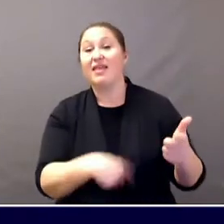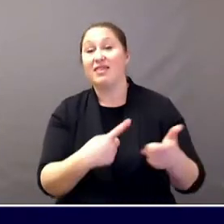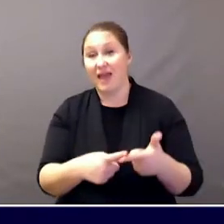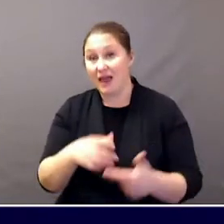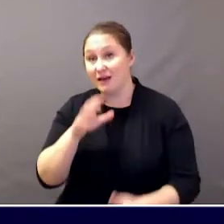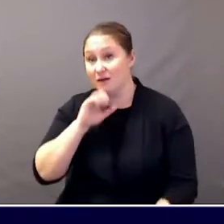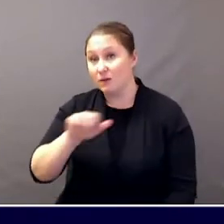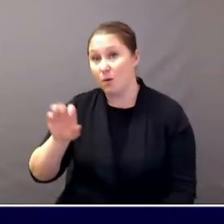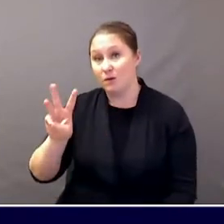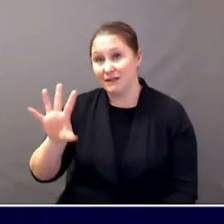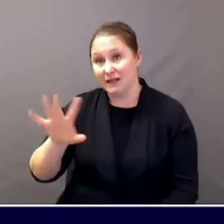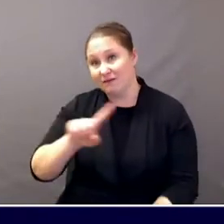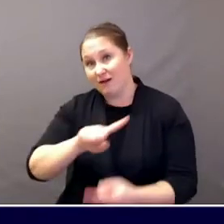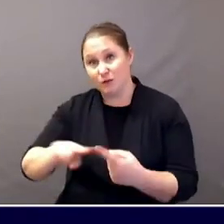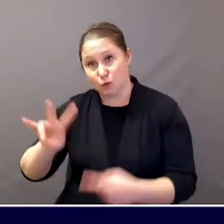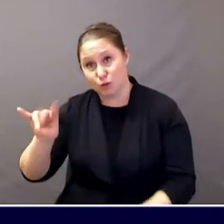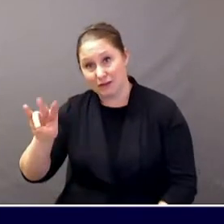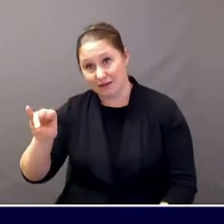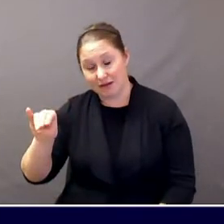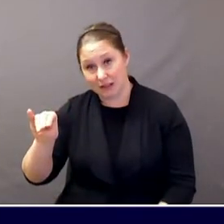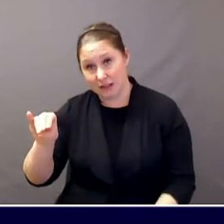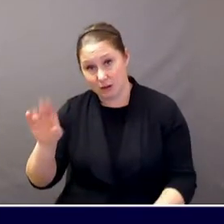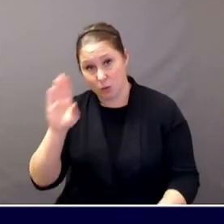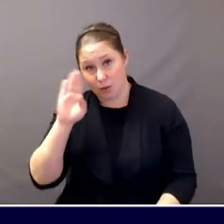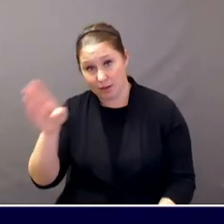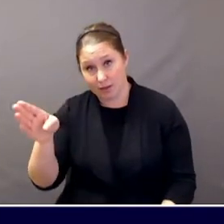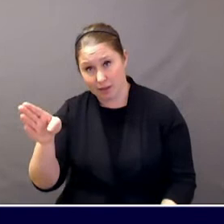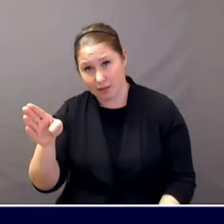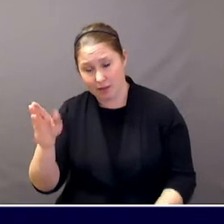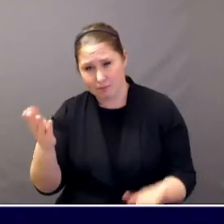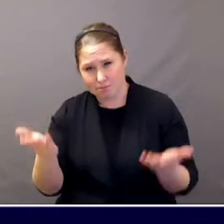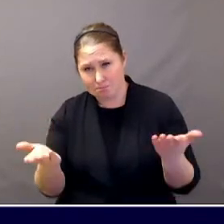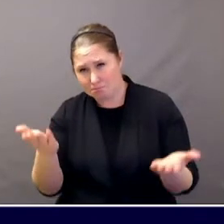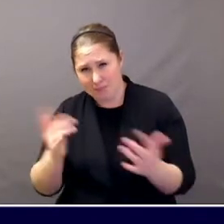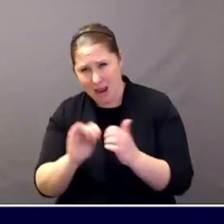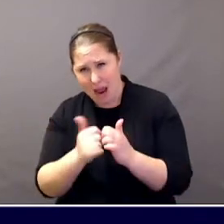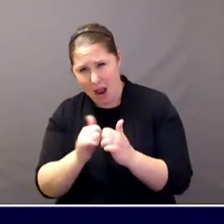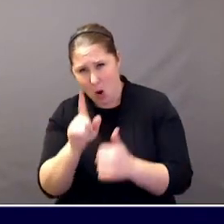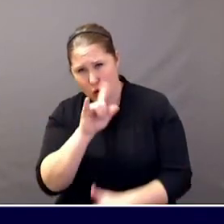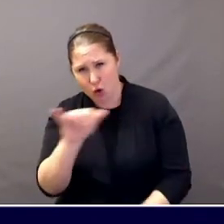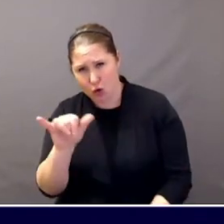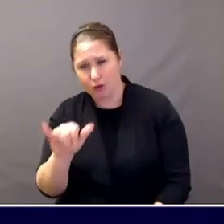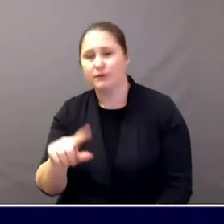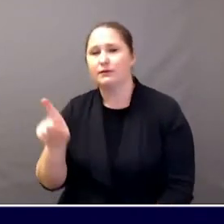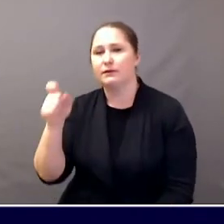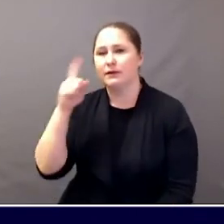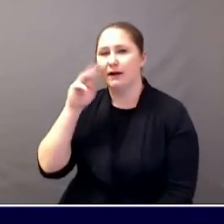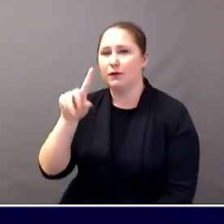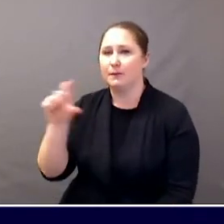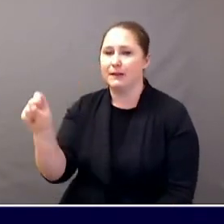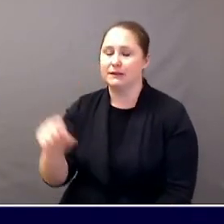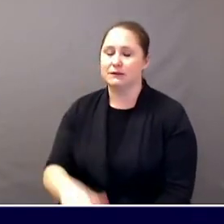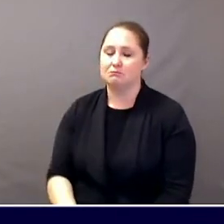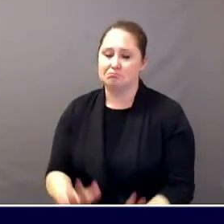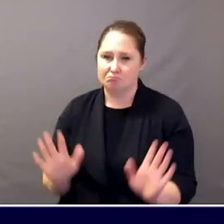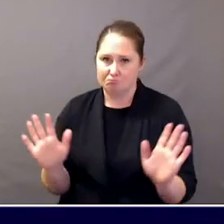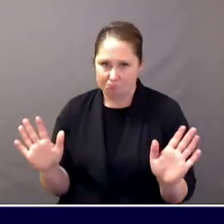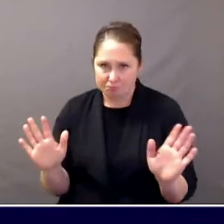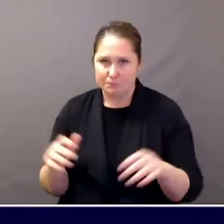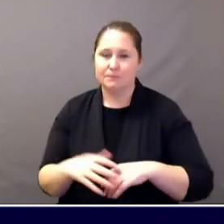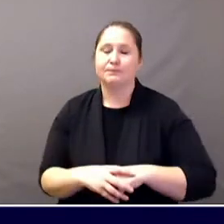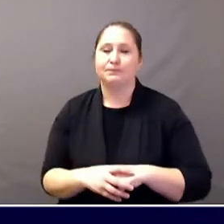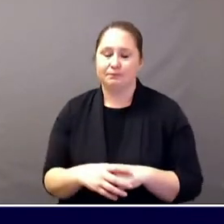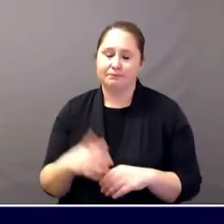I think we envision a phased-in approach. If somebody who's 71 appears at a clinic to